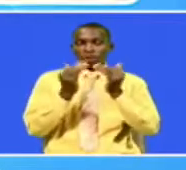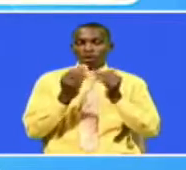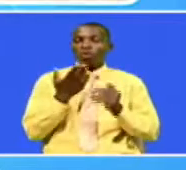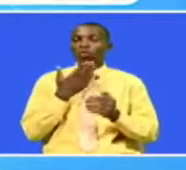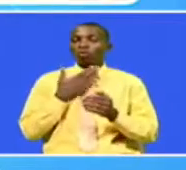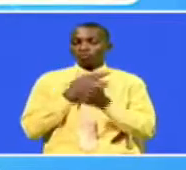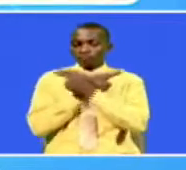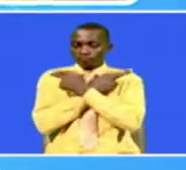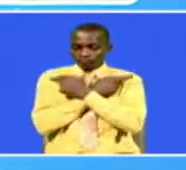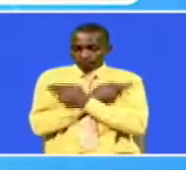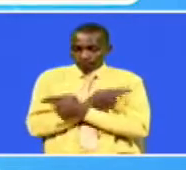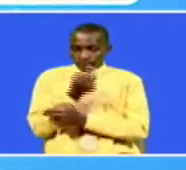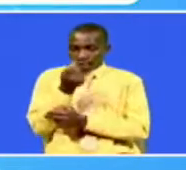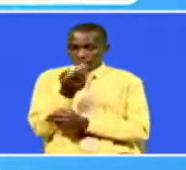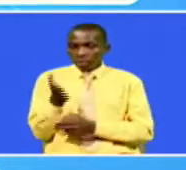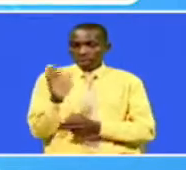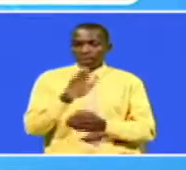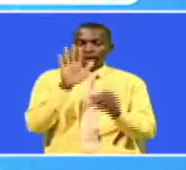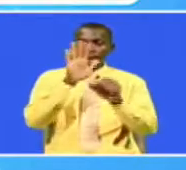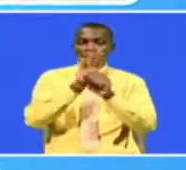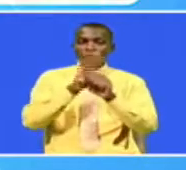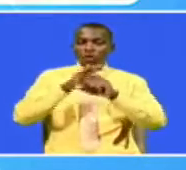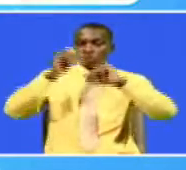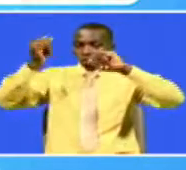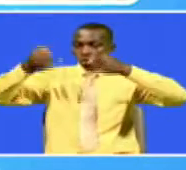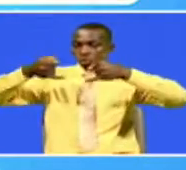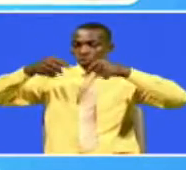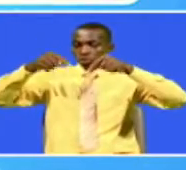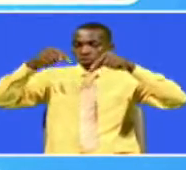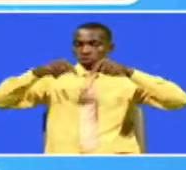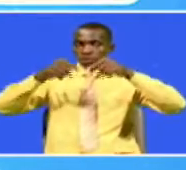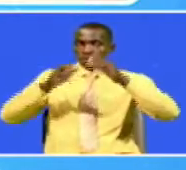me to take a short breather. I'll be right back with more news making the headlines, including a story on the HIV test.